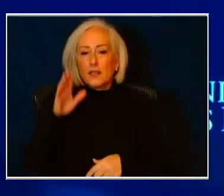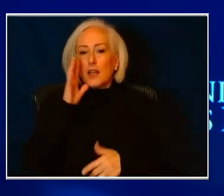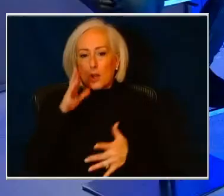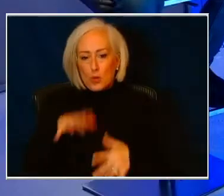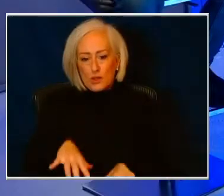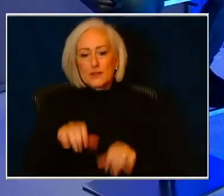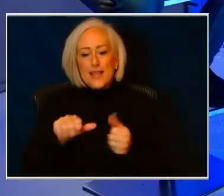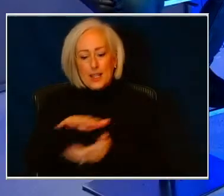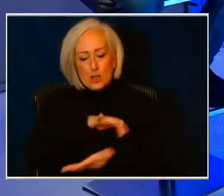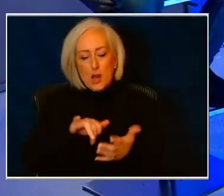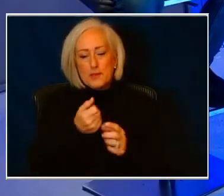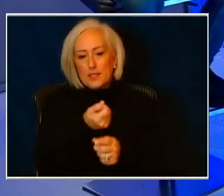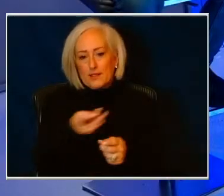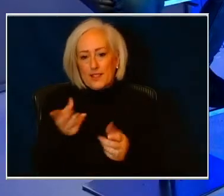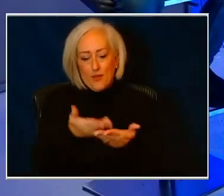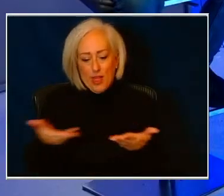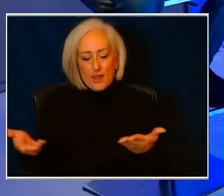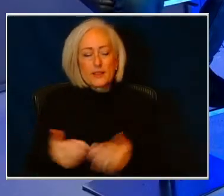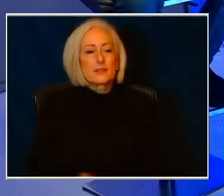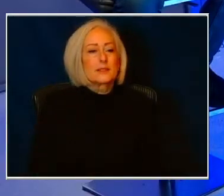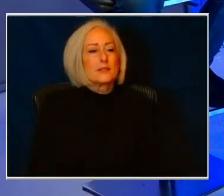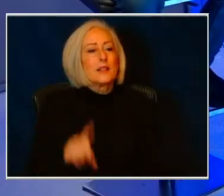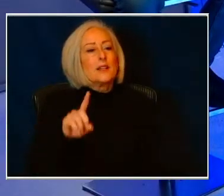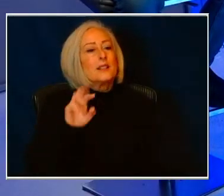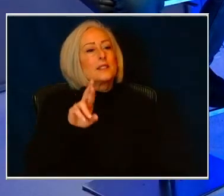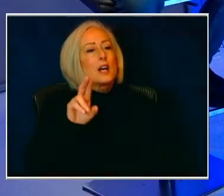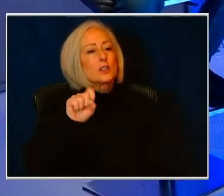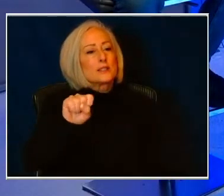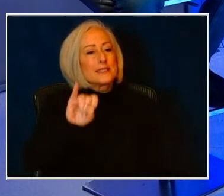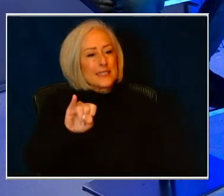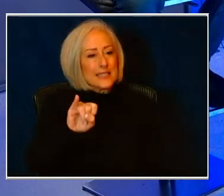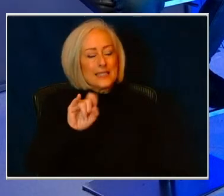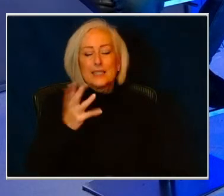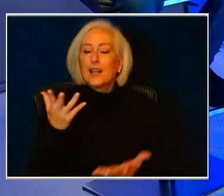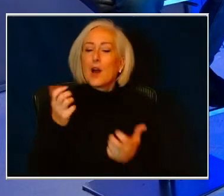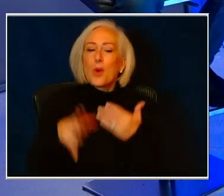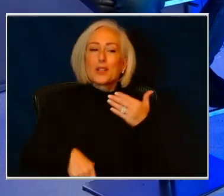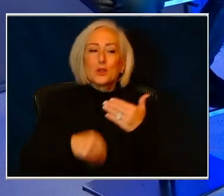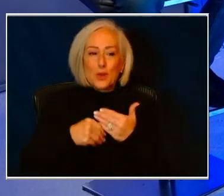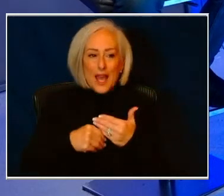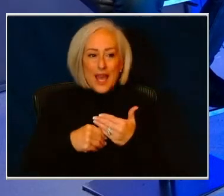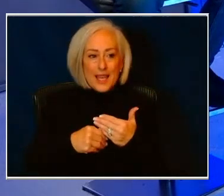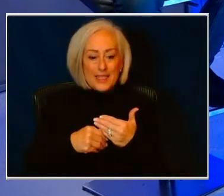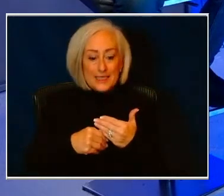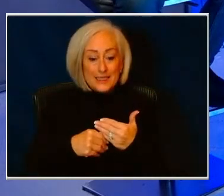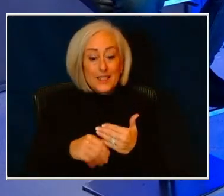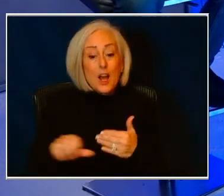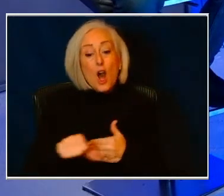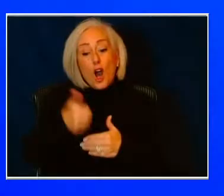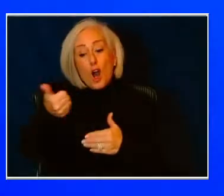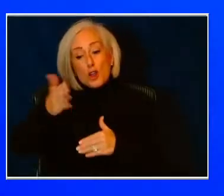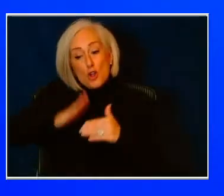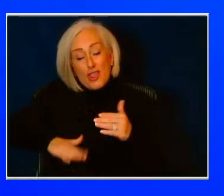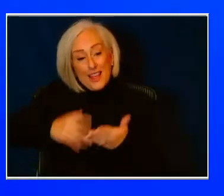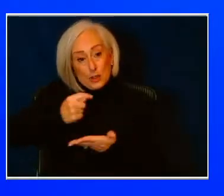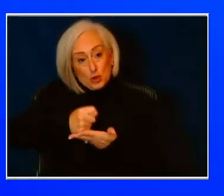things. Okay, hey, Dr. C, please. Yeah, and I may add actually, in addition to treating the disease, I think